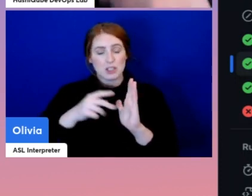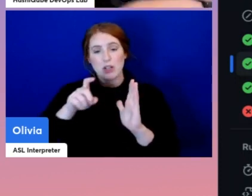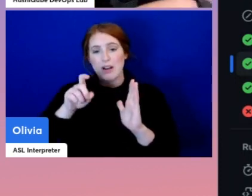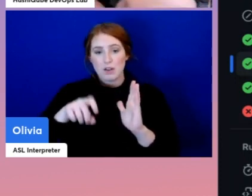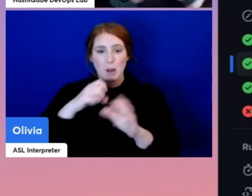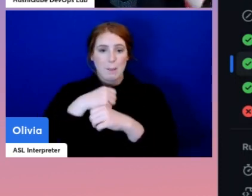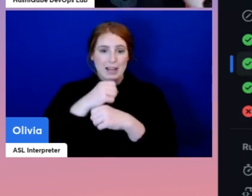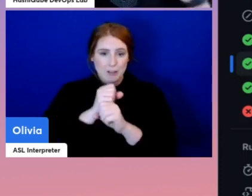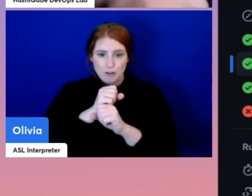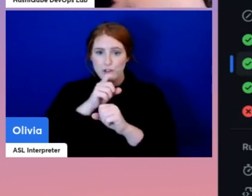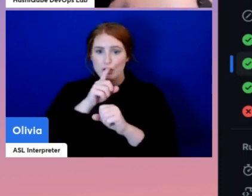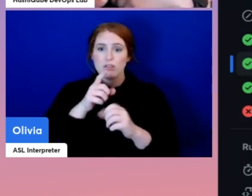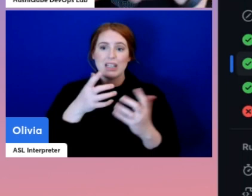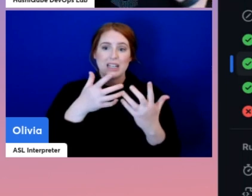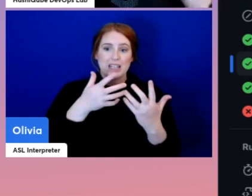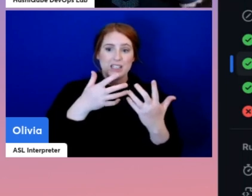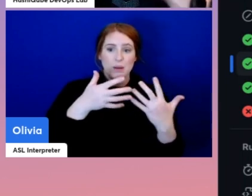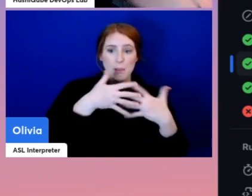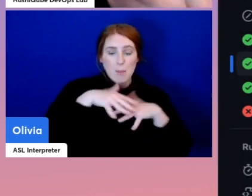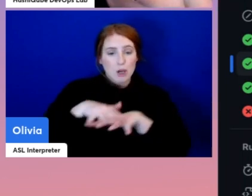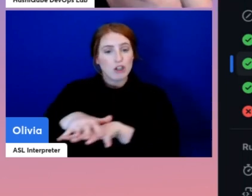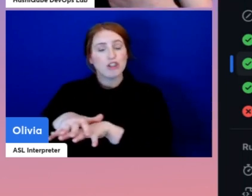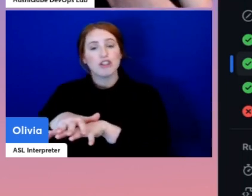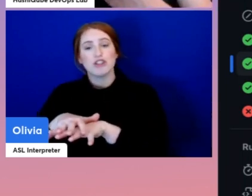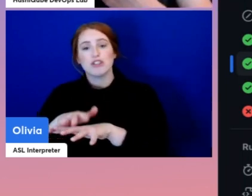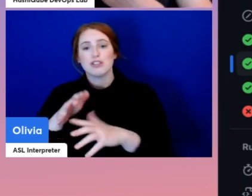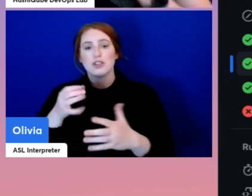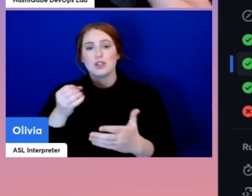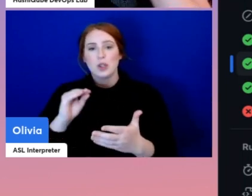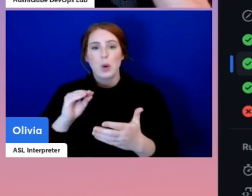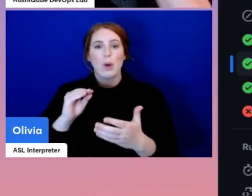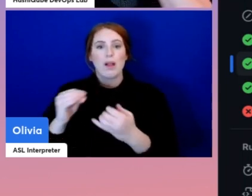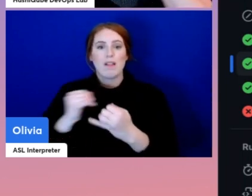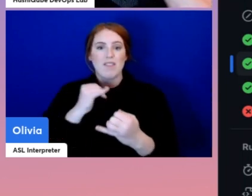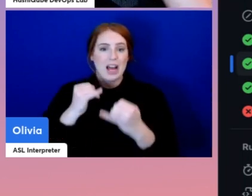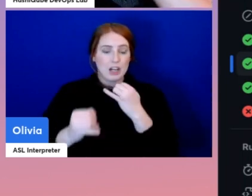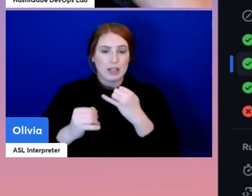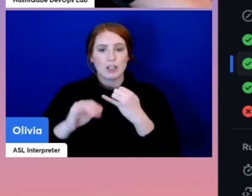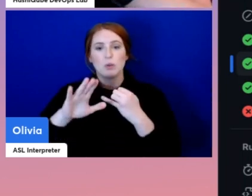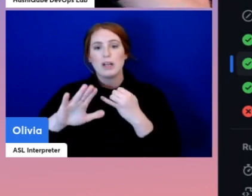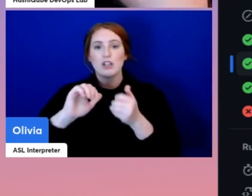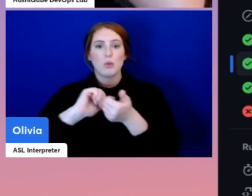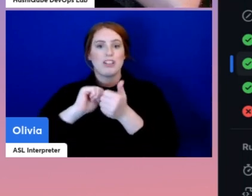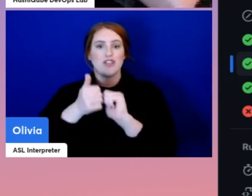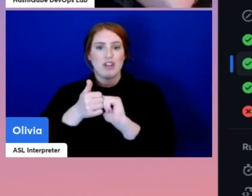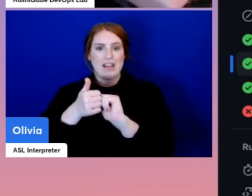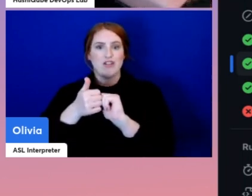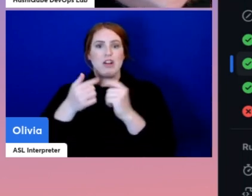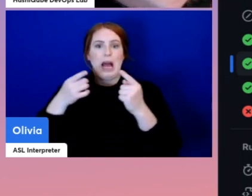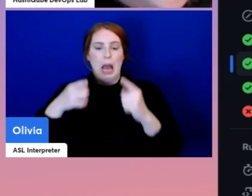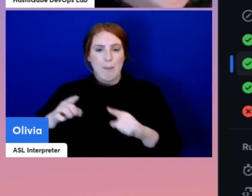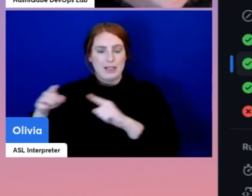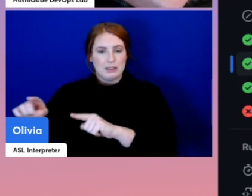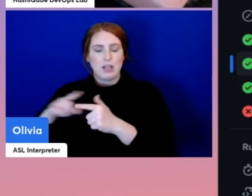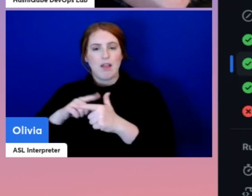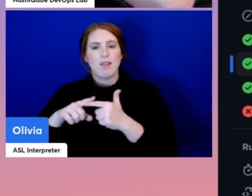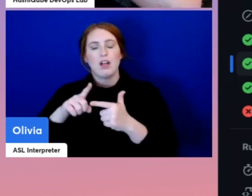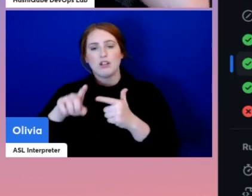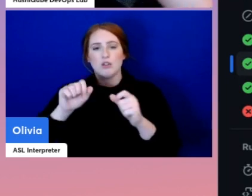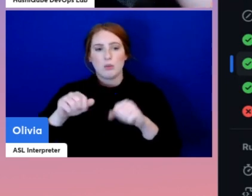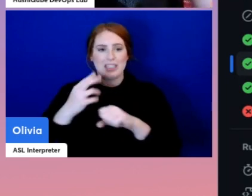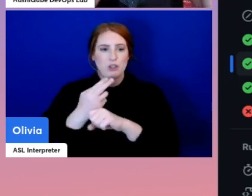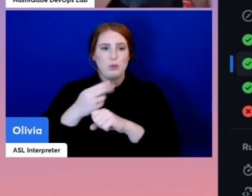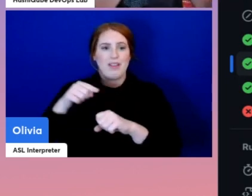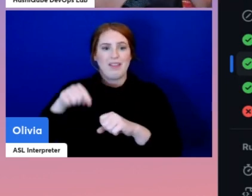through this whole development life cycle, and then finally your change is alive. And now only you can use this